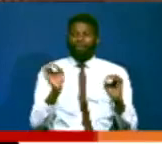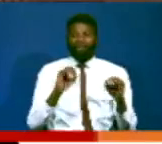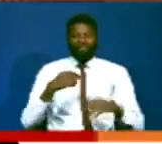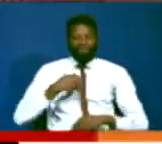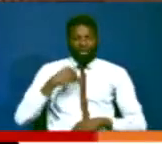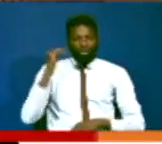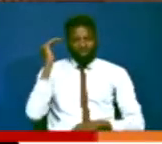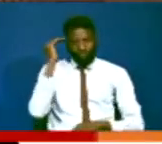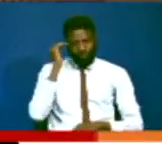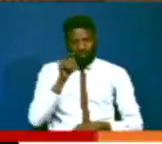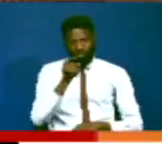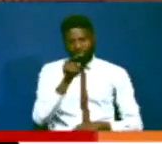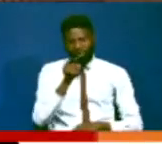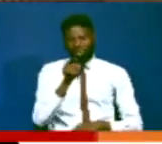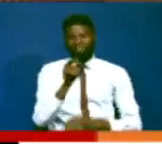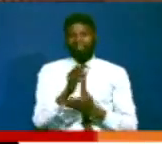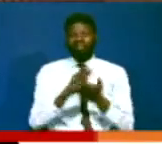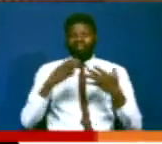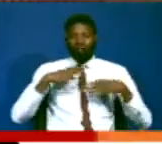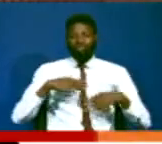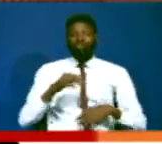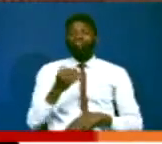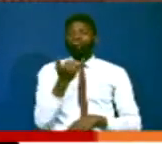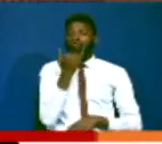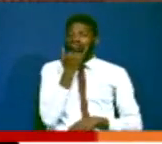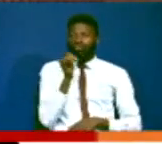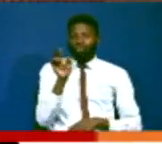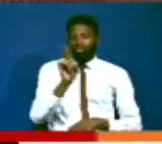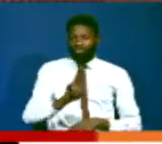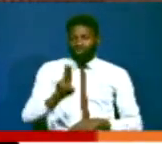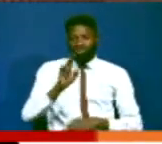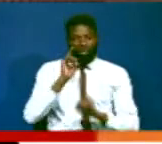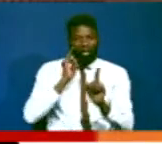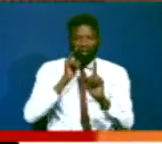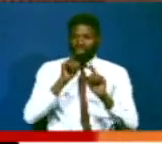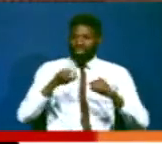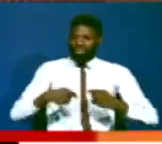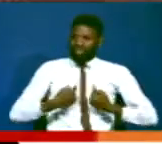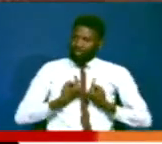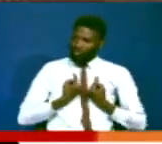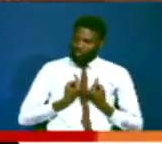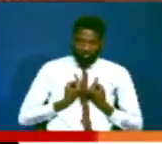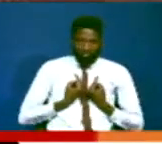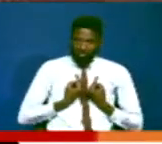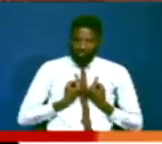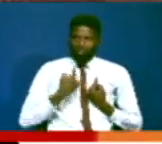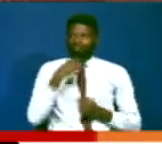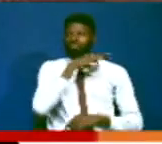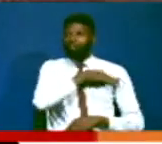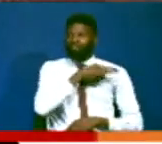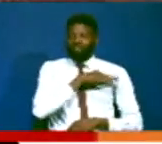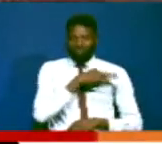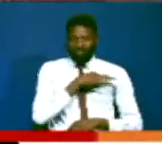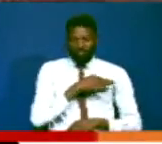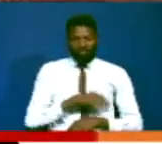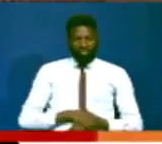people misuse this avenue for their own self, aggrandizement, so that for selfish reasons they